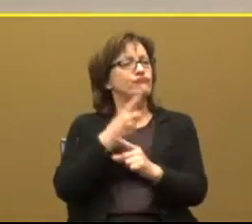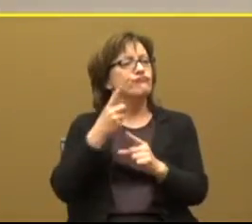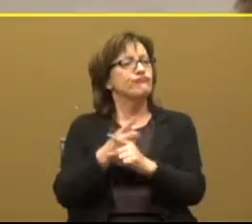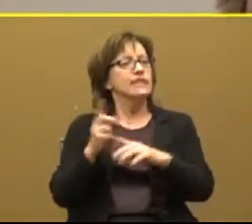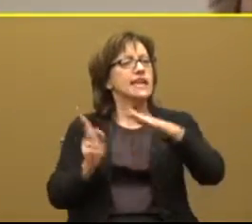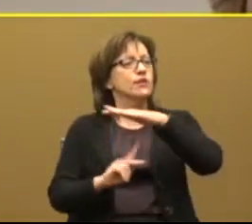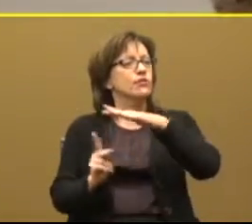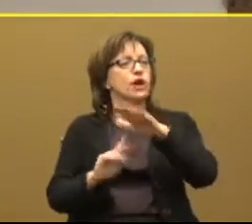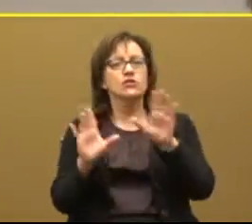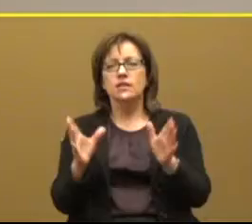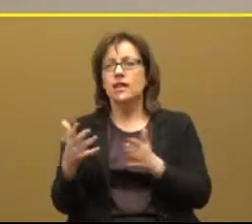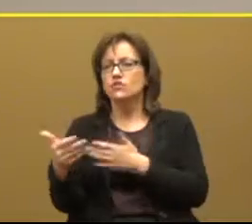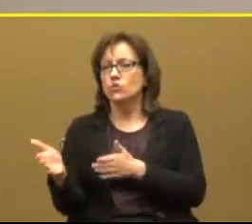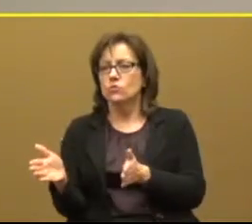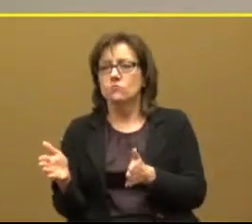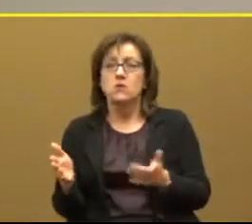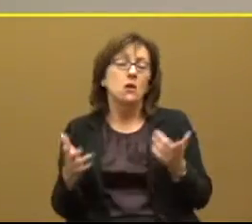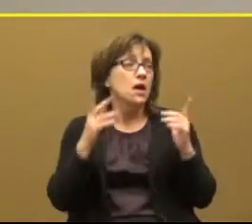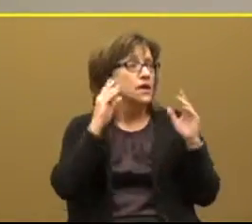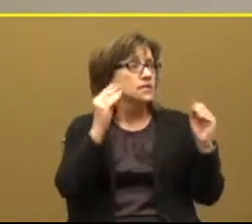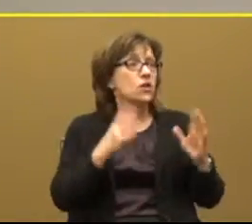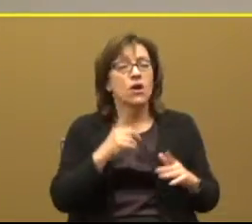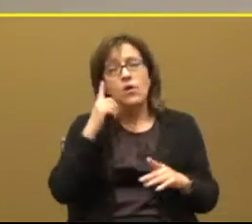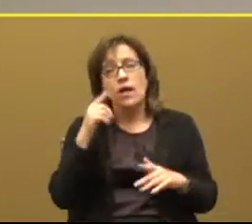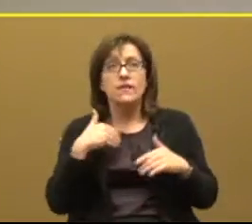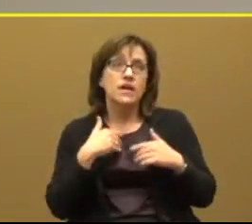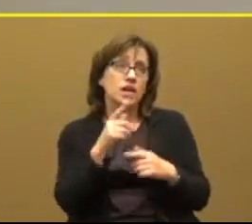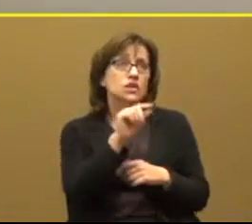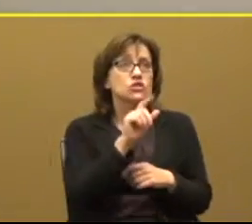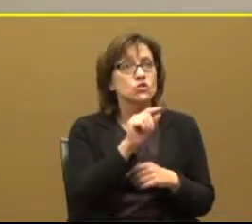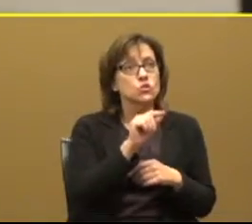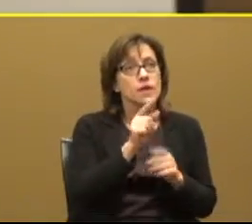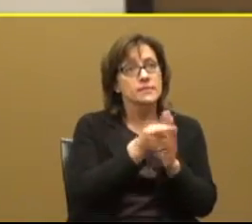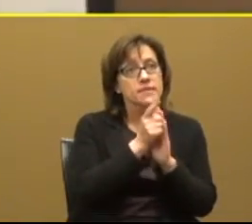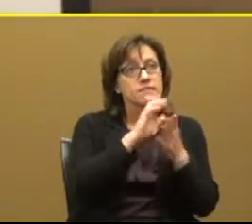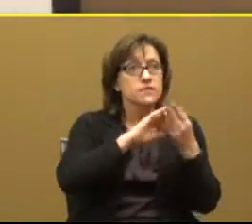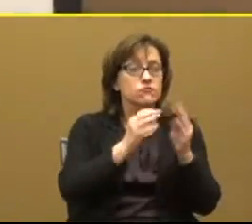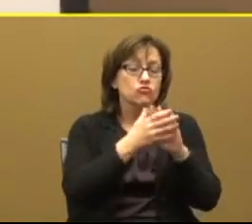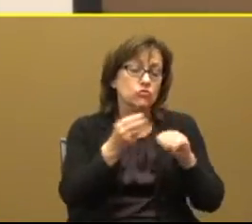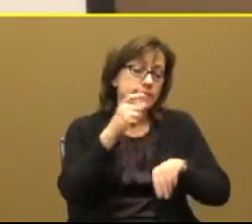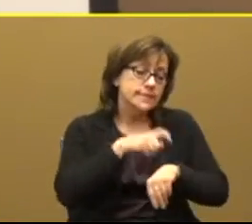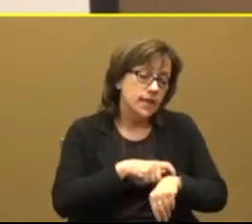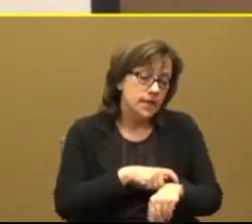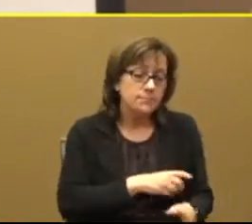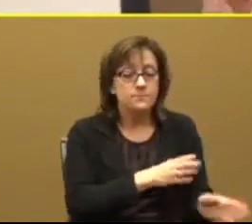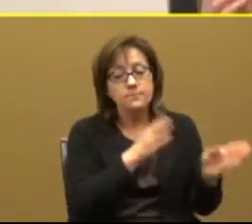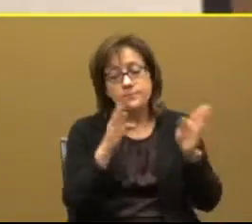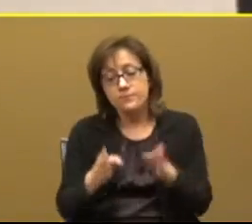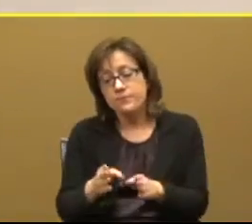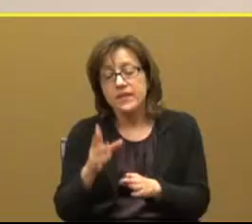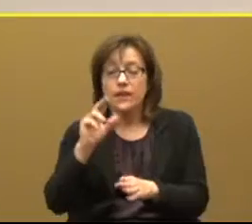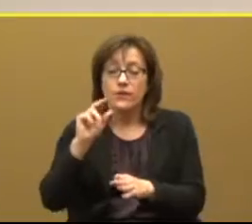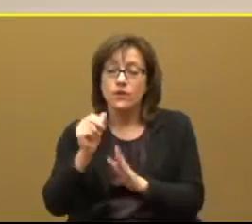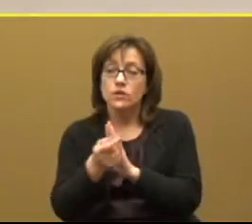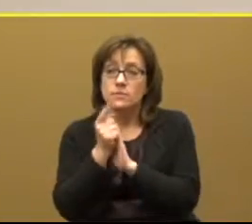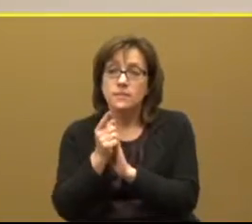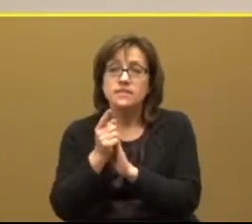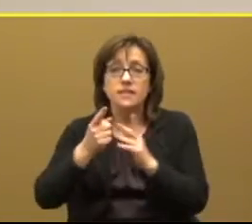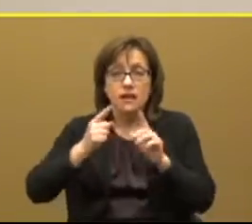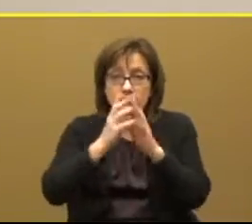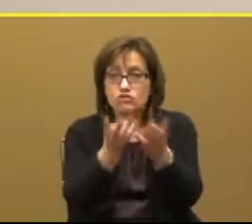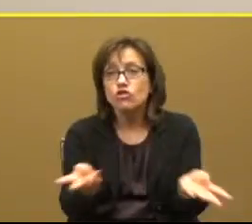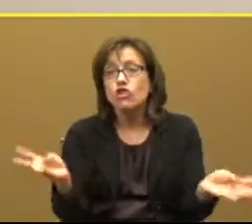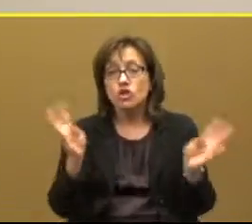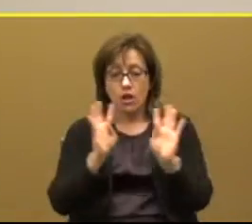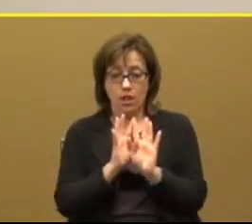kindergarten classroom. So the teacher thought, well, we're going to have 20 minutes of story time, and then we're going to have 30 minutes of